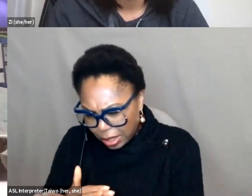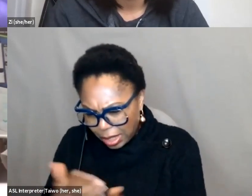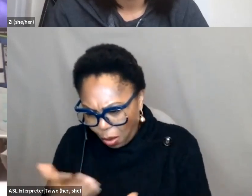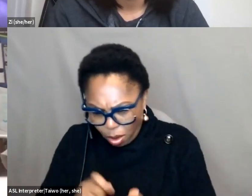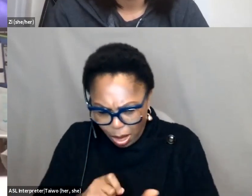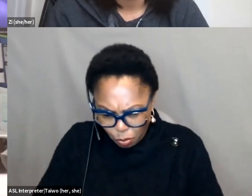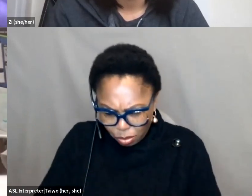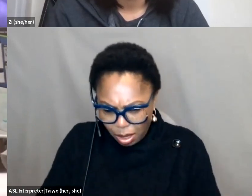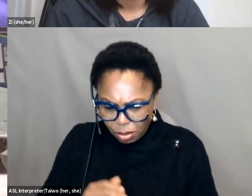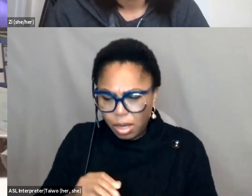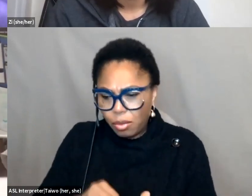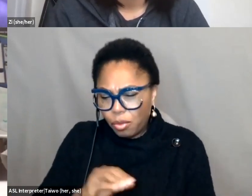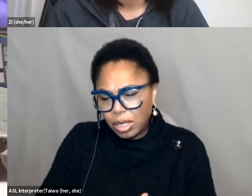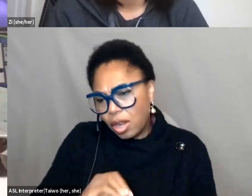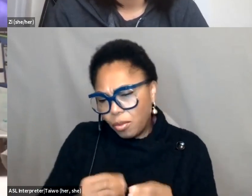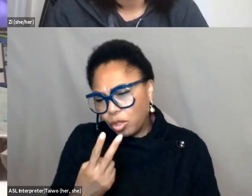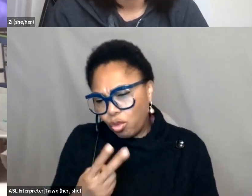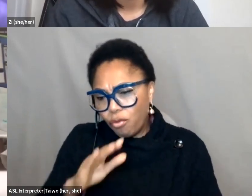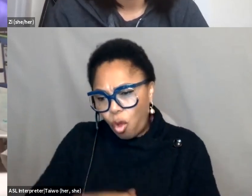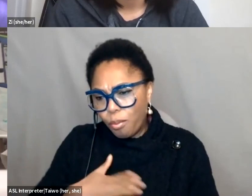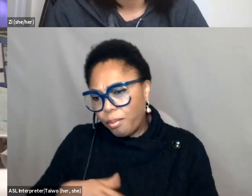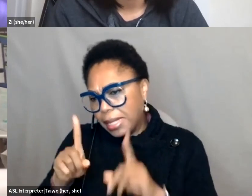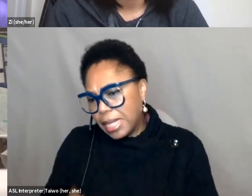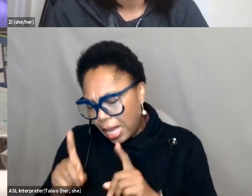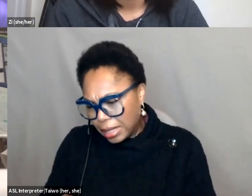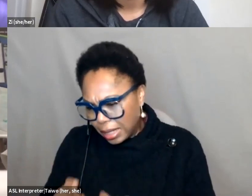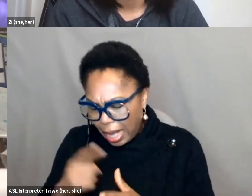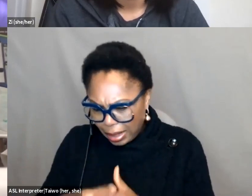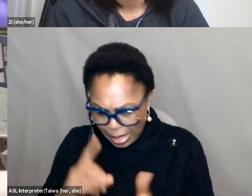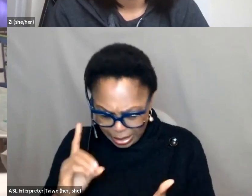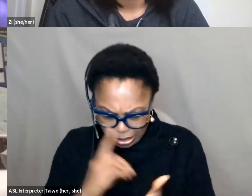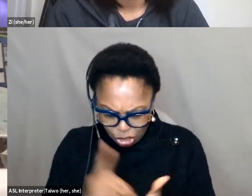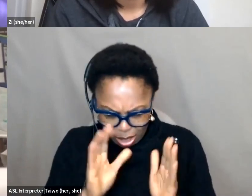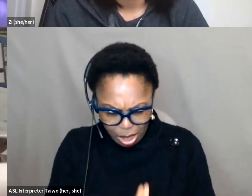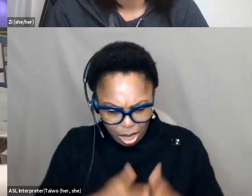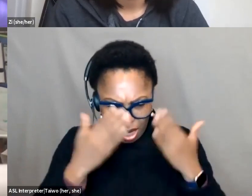next to the number 12 on my spelling test. And then I pulled out the dictionary.